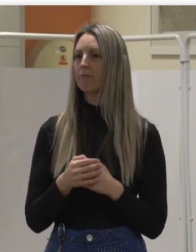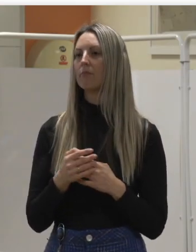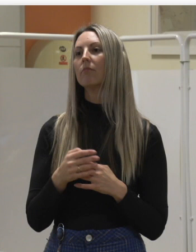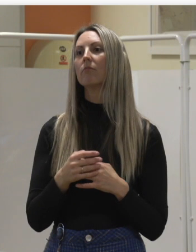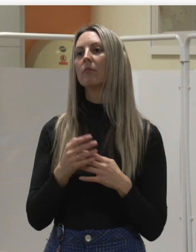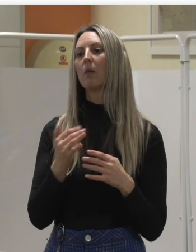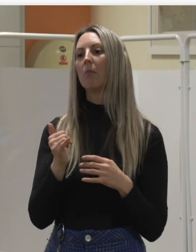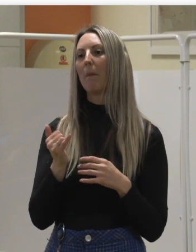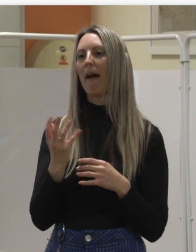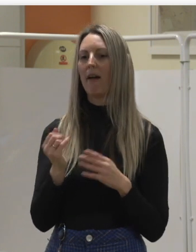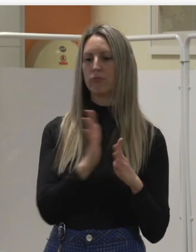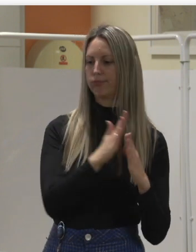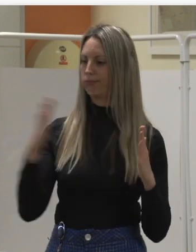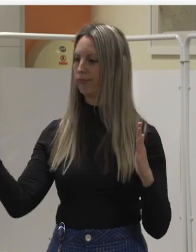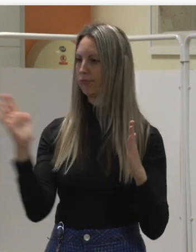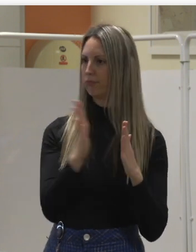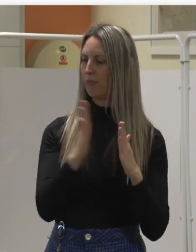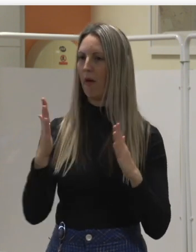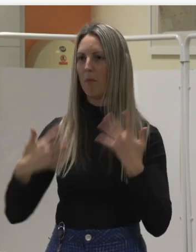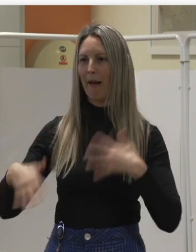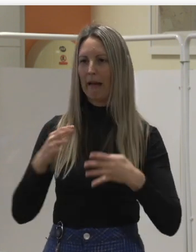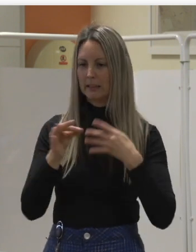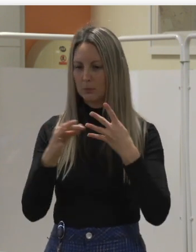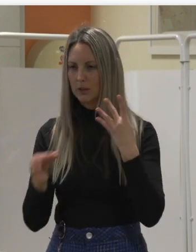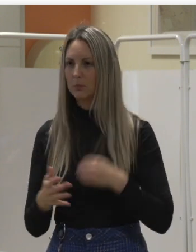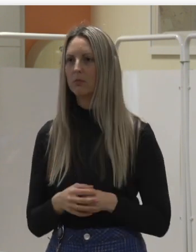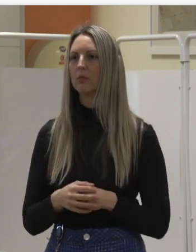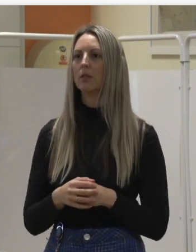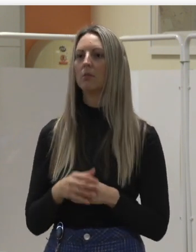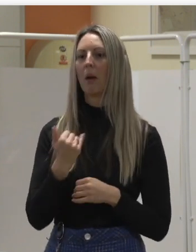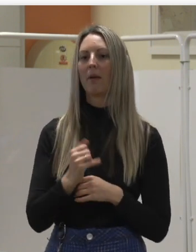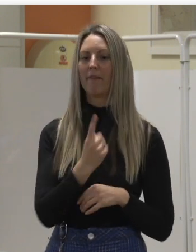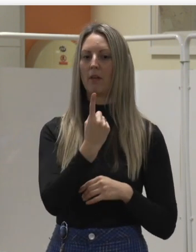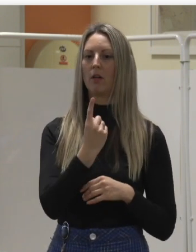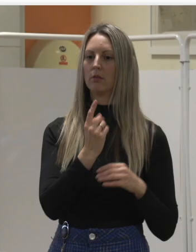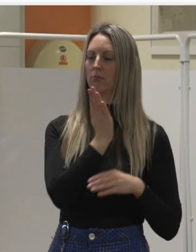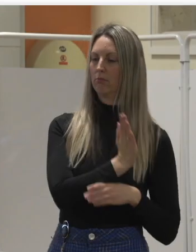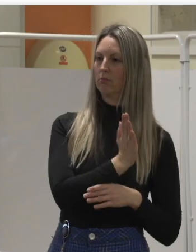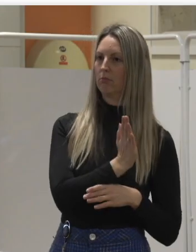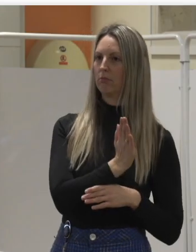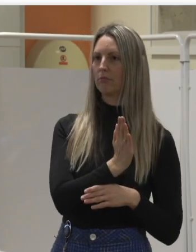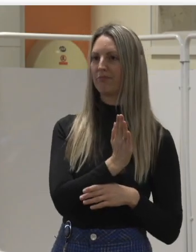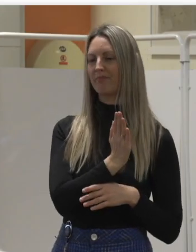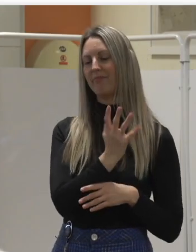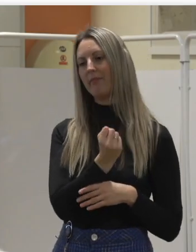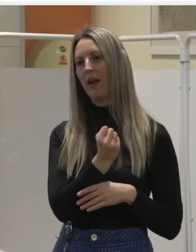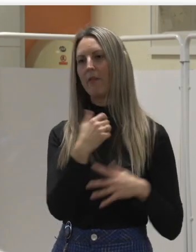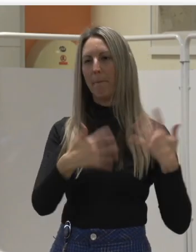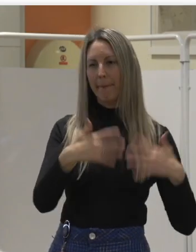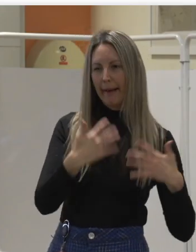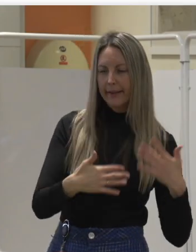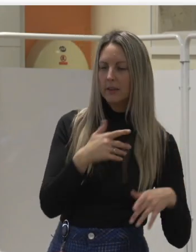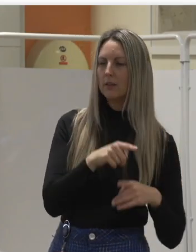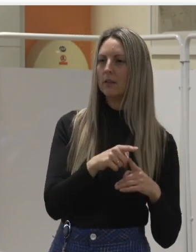where fatigue becomes the major issue. Pain is not a major issue there. And whereas fibromyalgia at the other end of